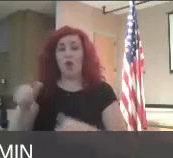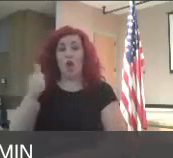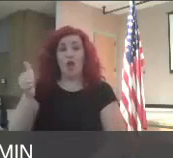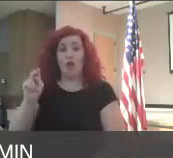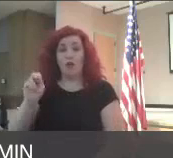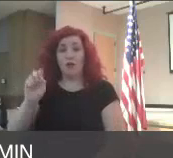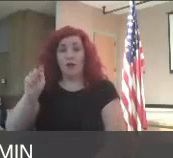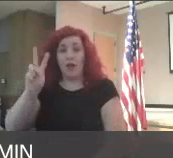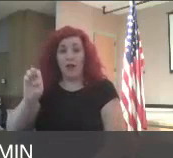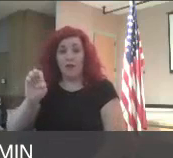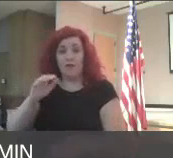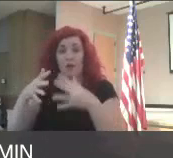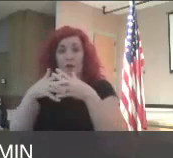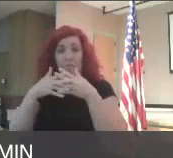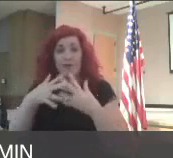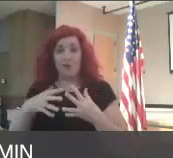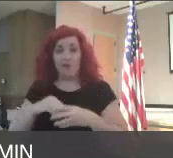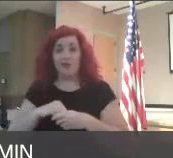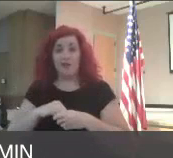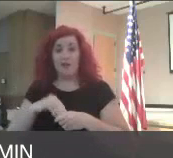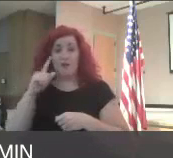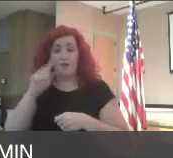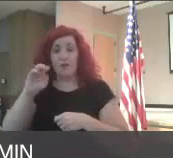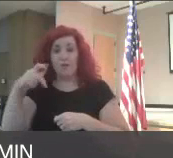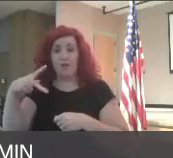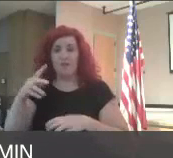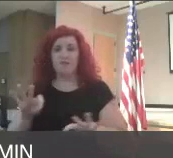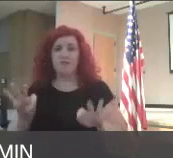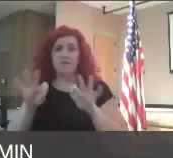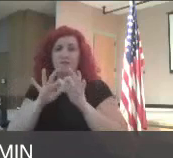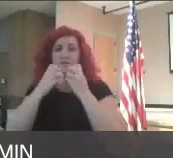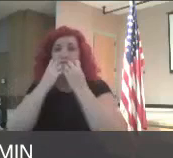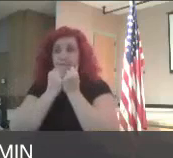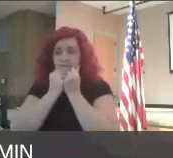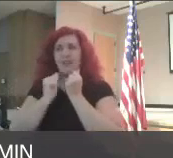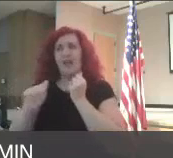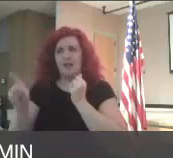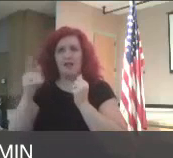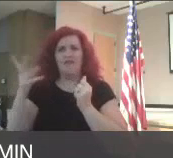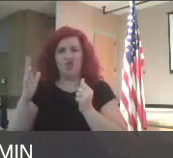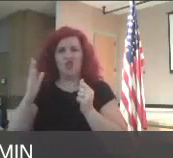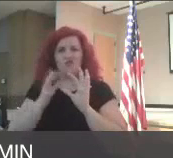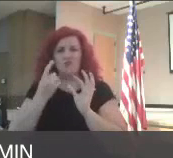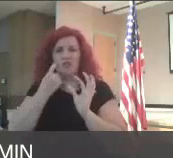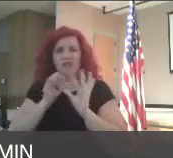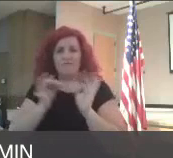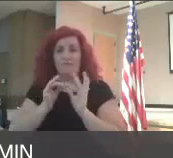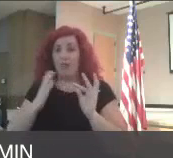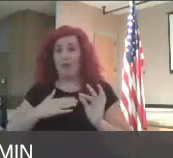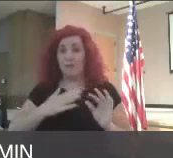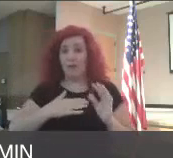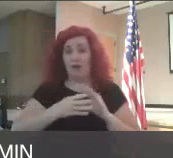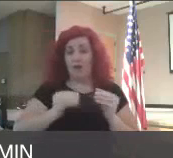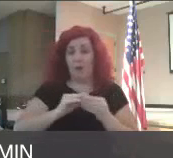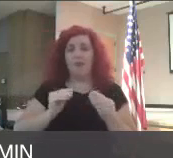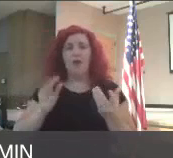the maps is very important, as was stated. And so this is my comment, but I would like to say that